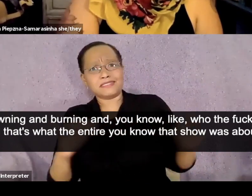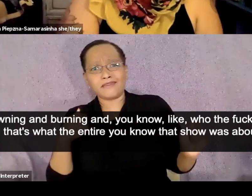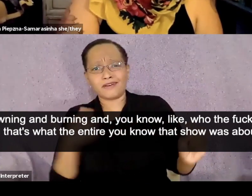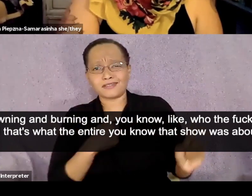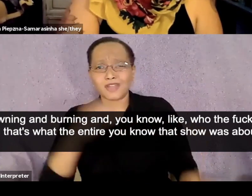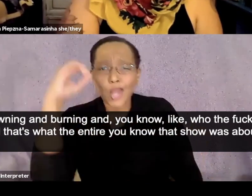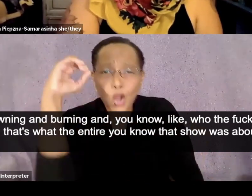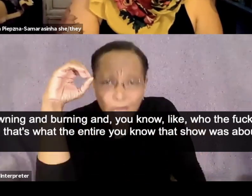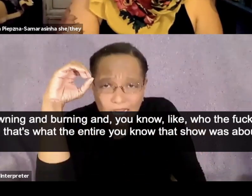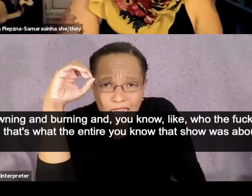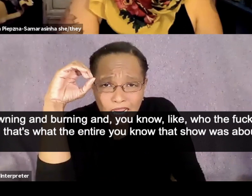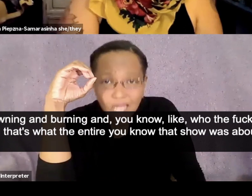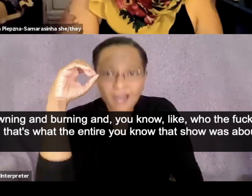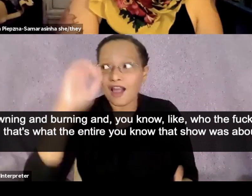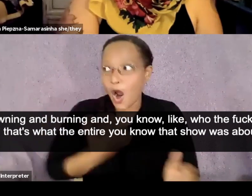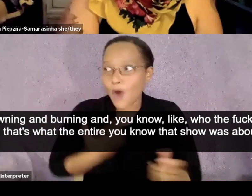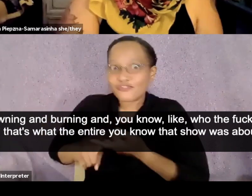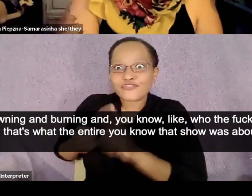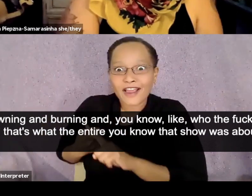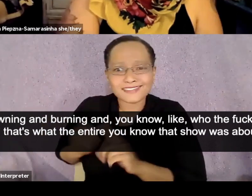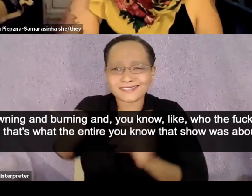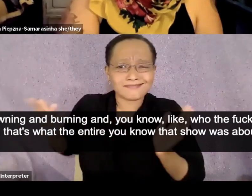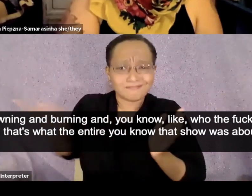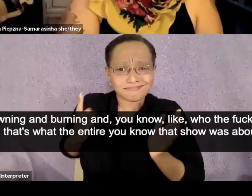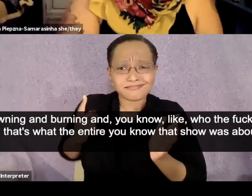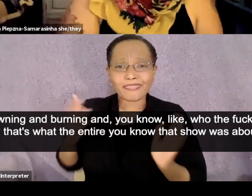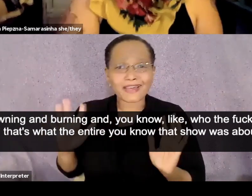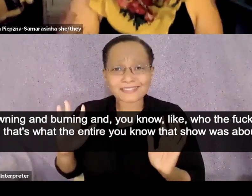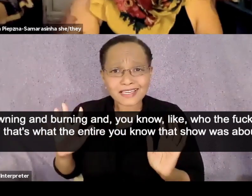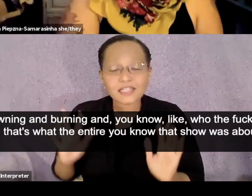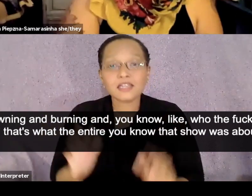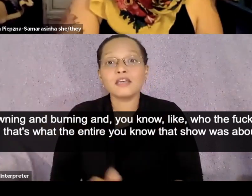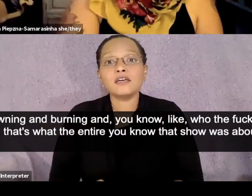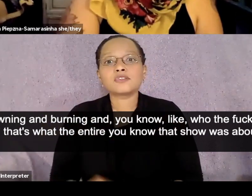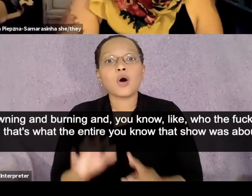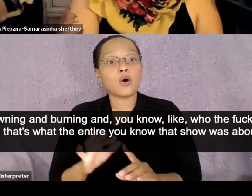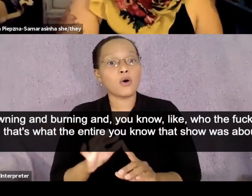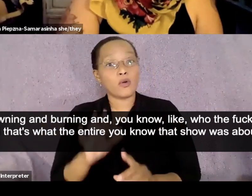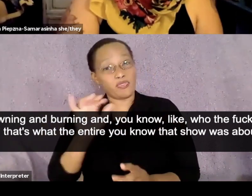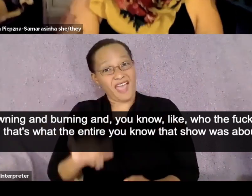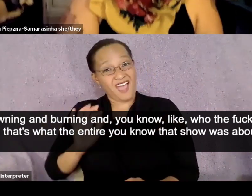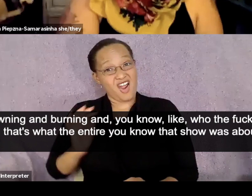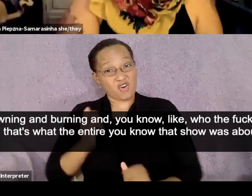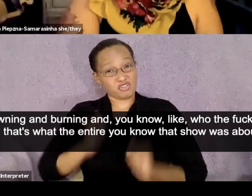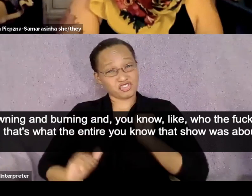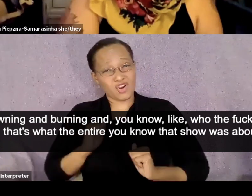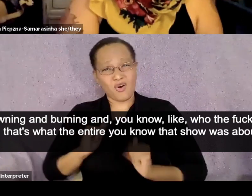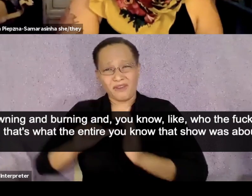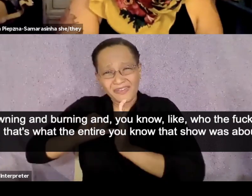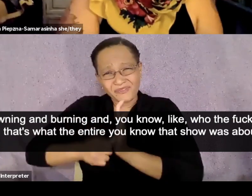Our friend, like, seriously, that's what the entire that show was about so intensely.